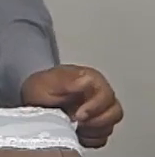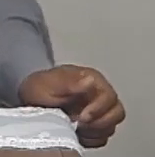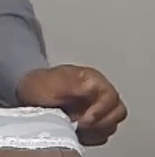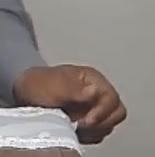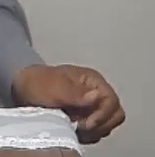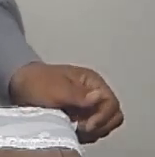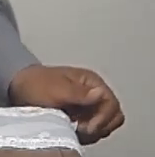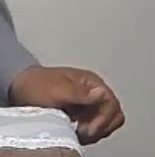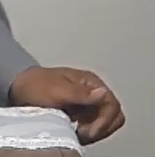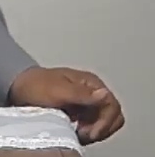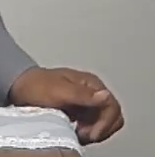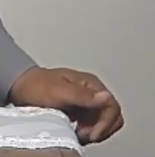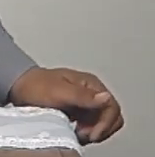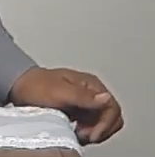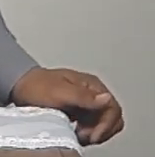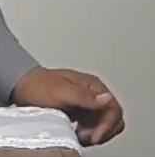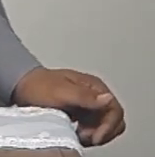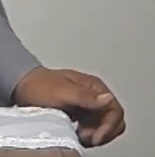God created heaven and earth.